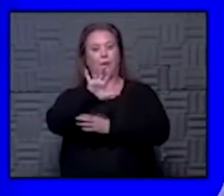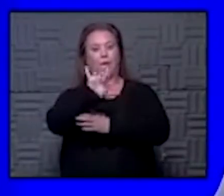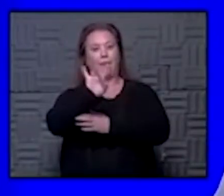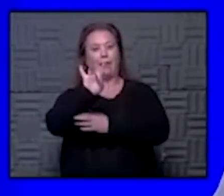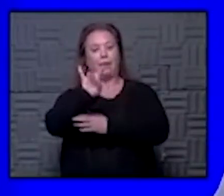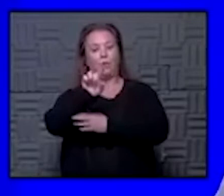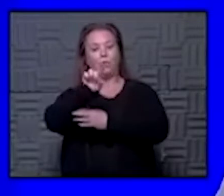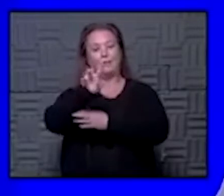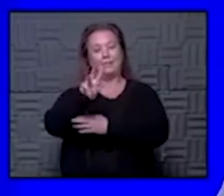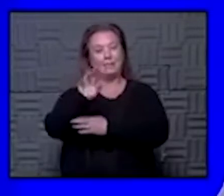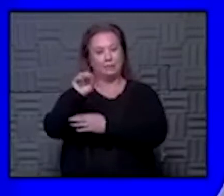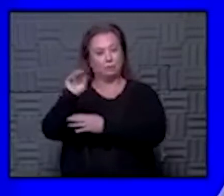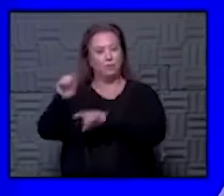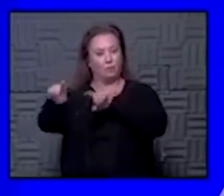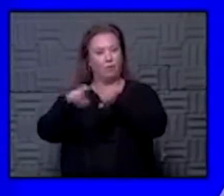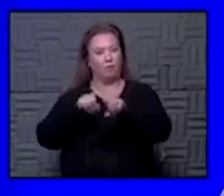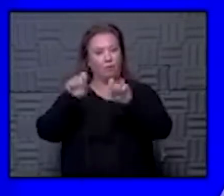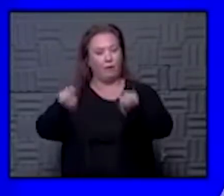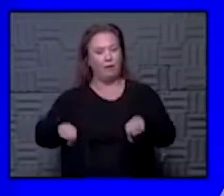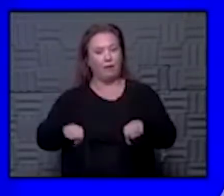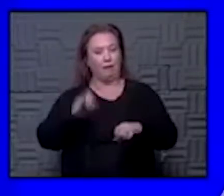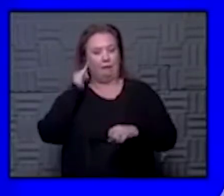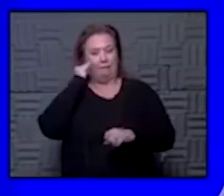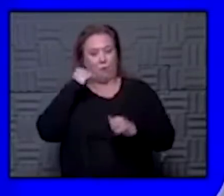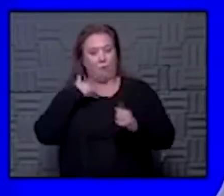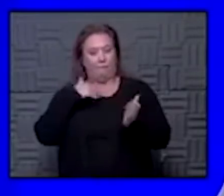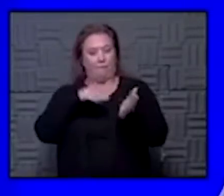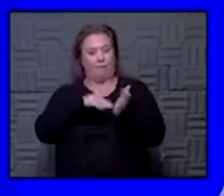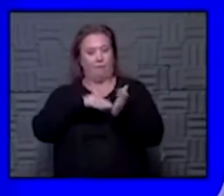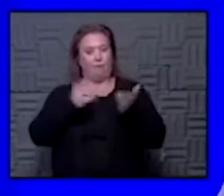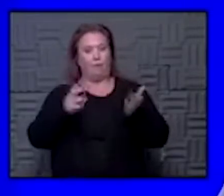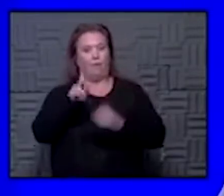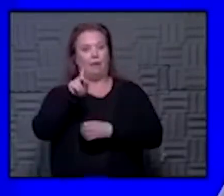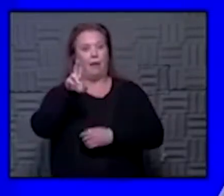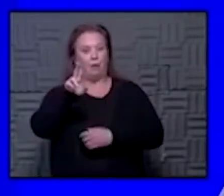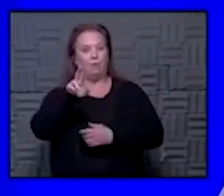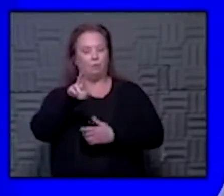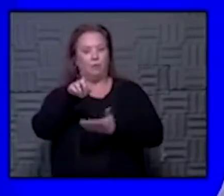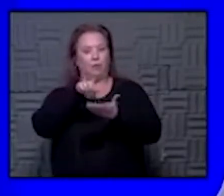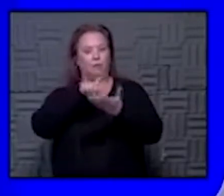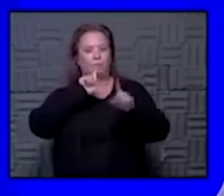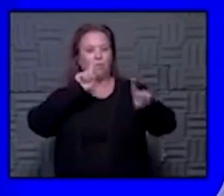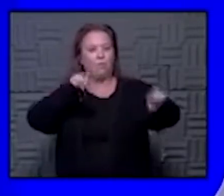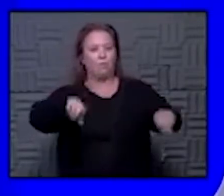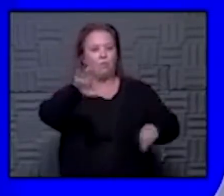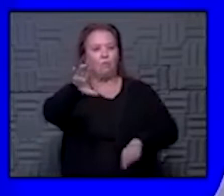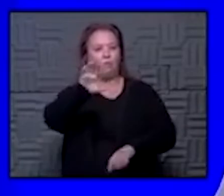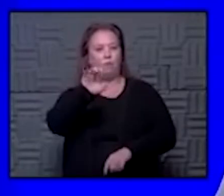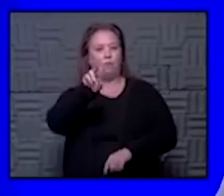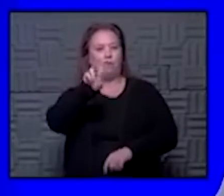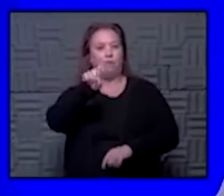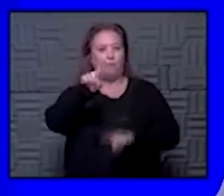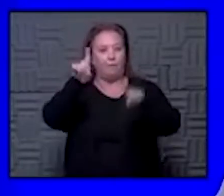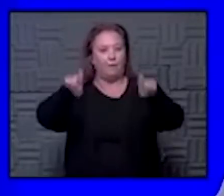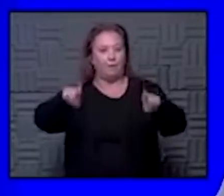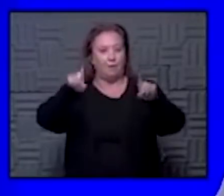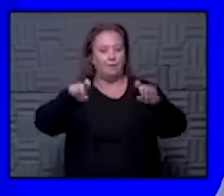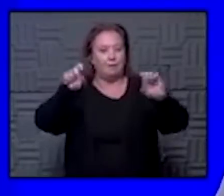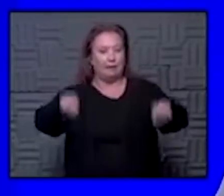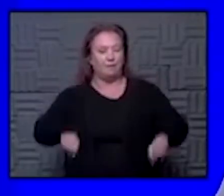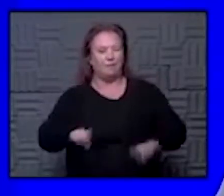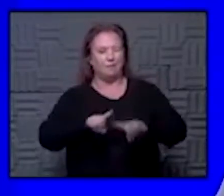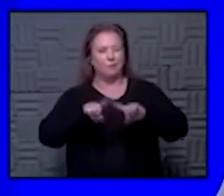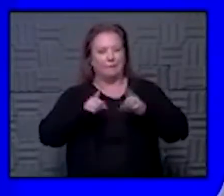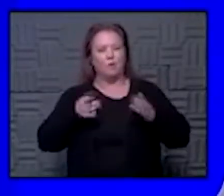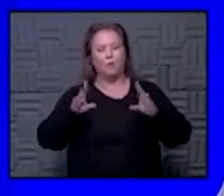913-588-1600. But also if you have a physician that is here at the health system, they are able to write the order as well. So there are different